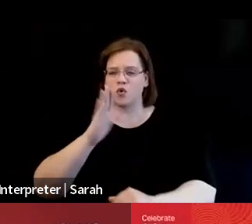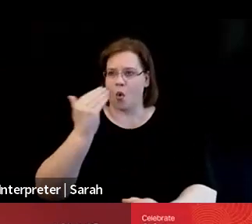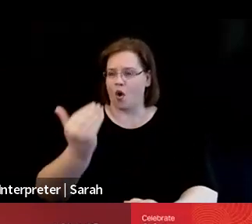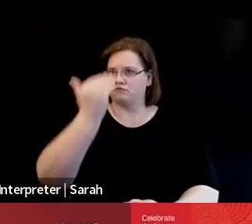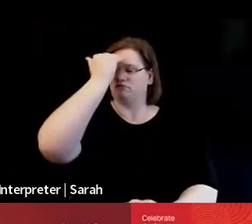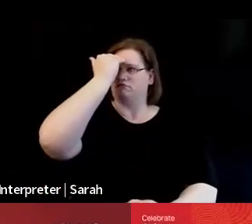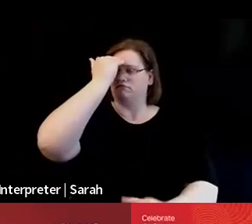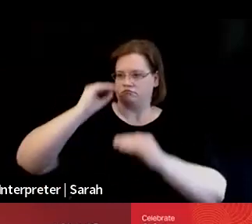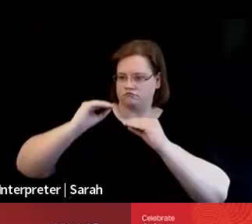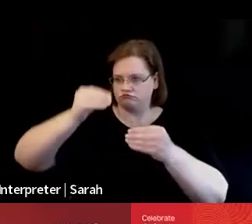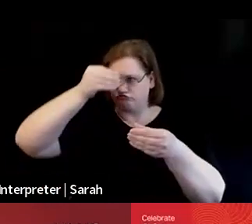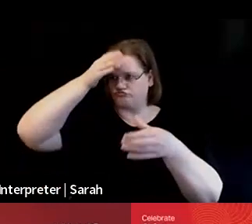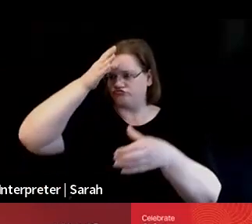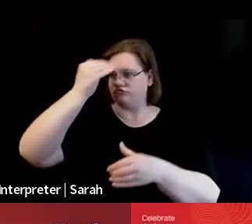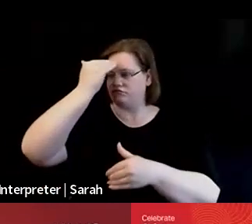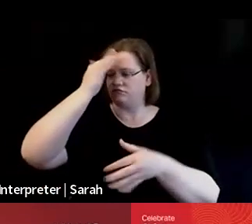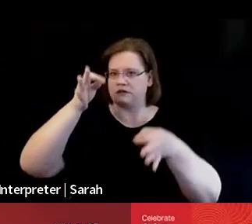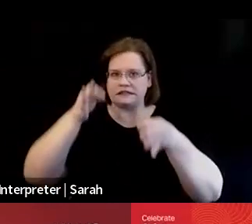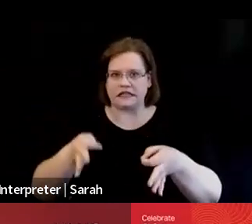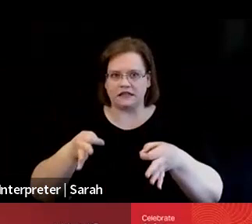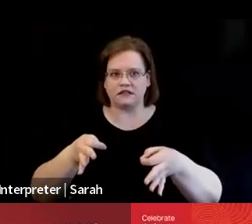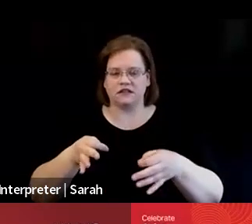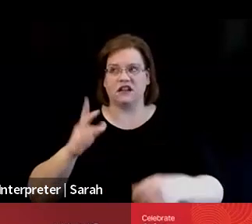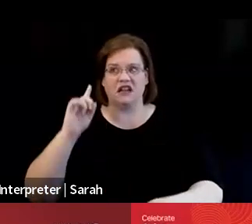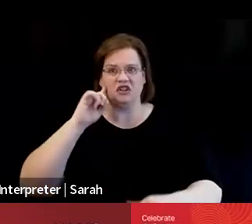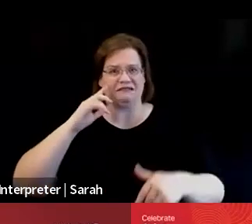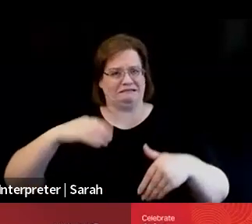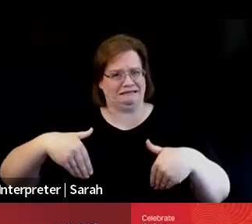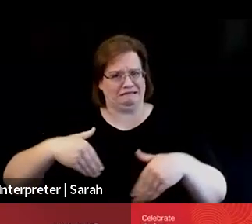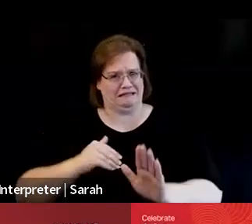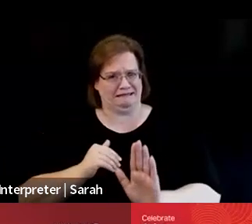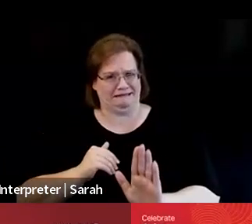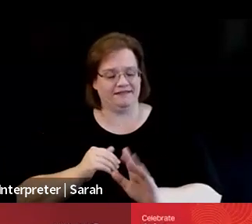this, by the way. Please, not quite yet.